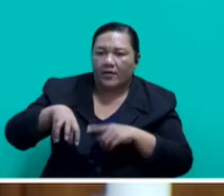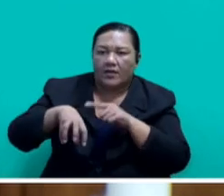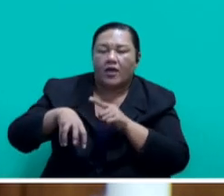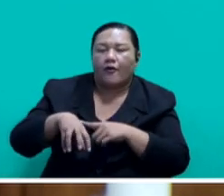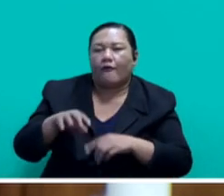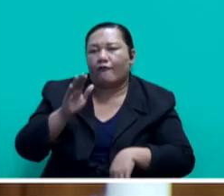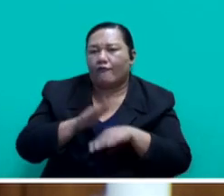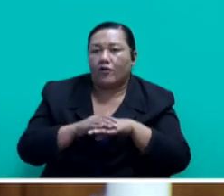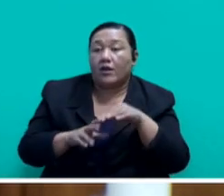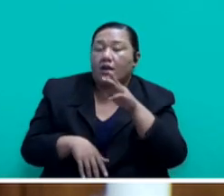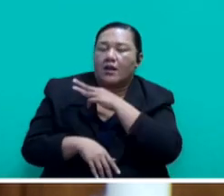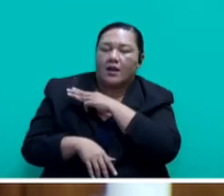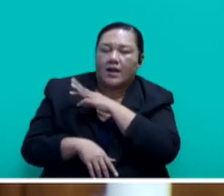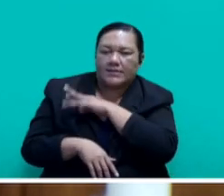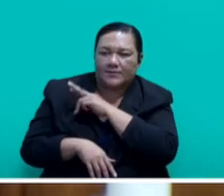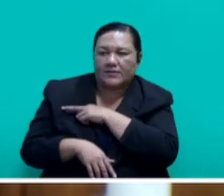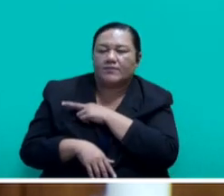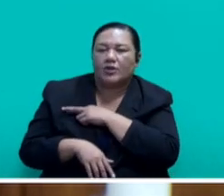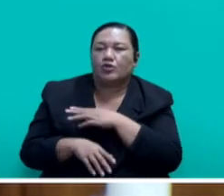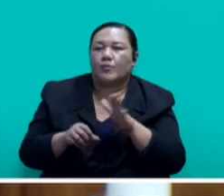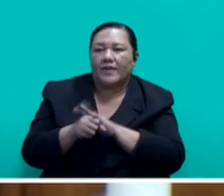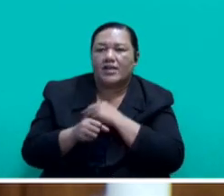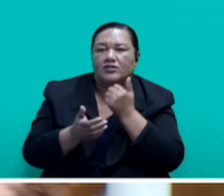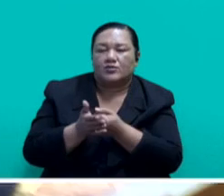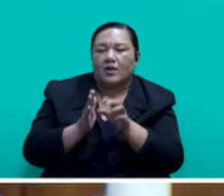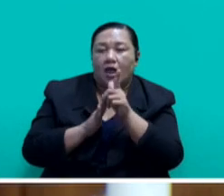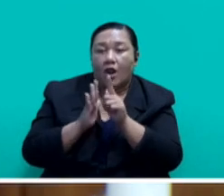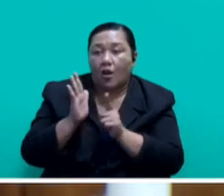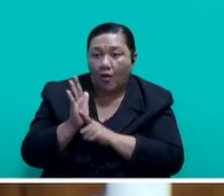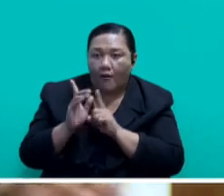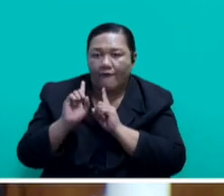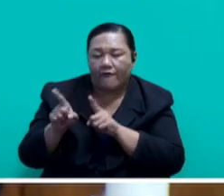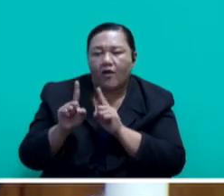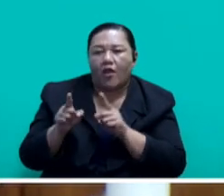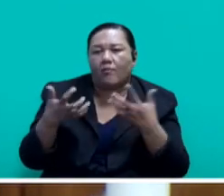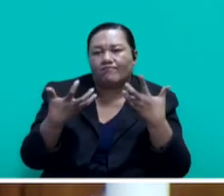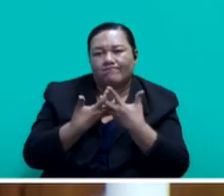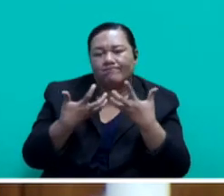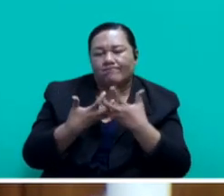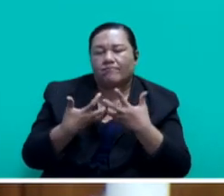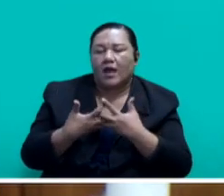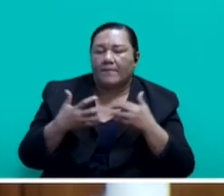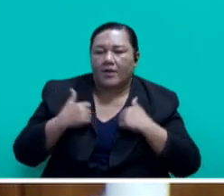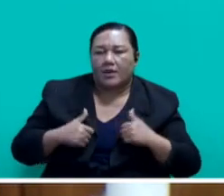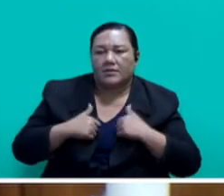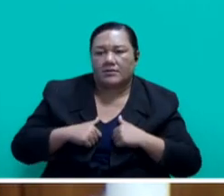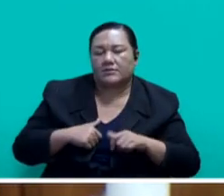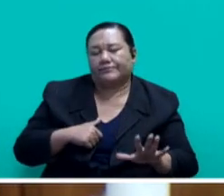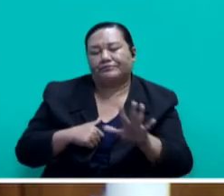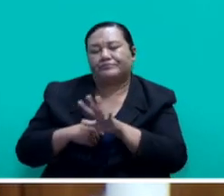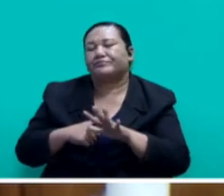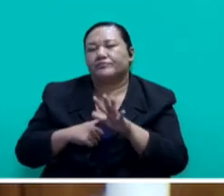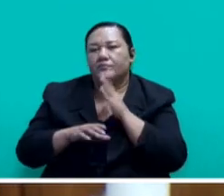to ensure that these laws are enforced and compliance is in practice. Mr. Speaker,